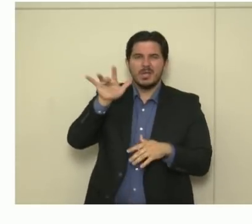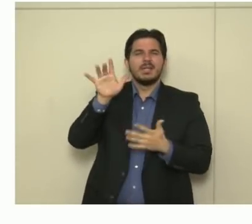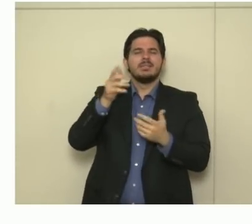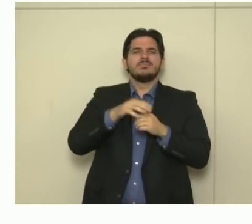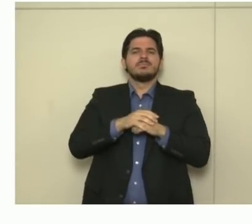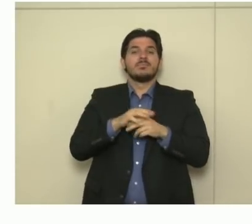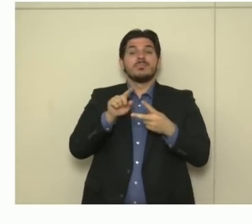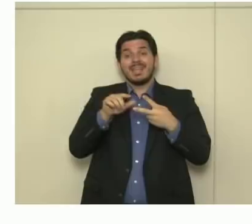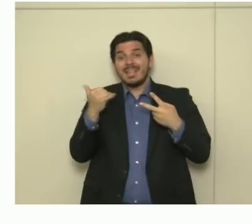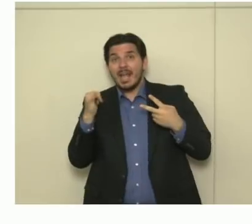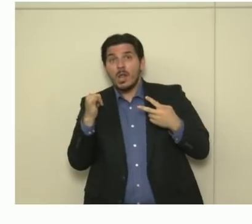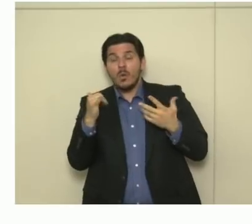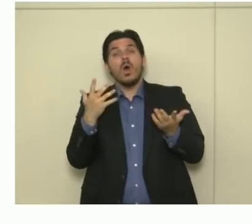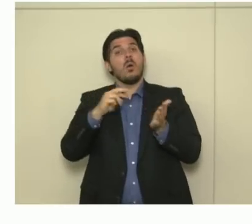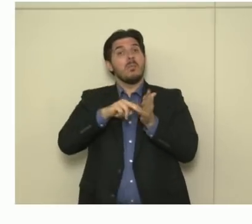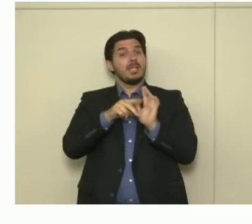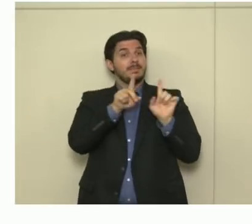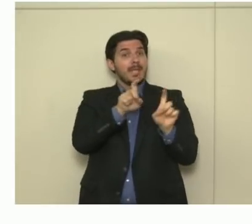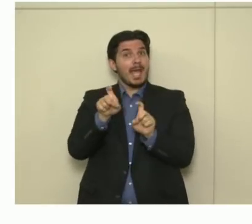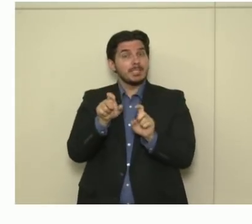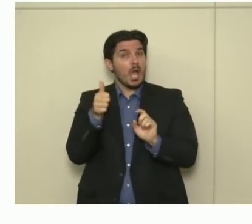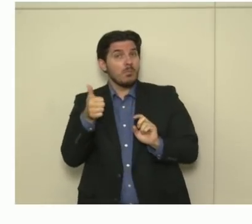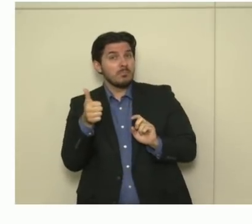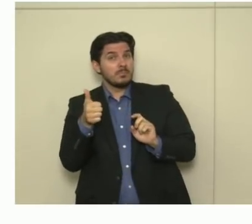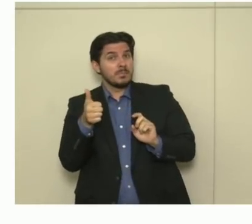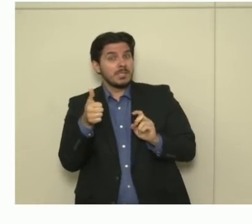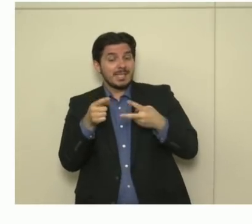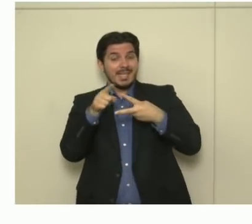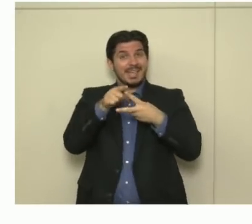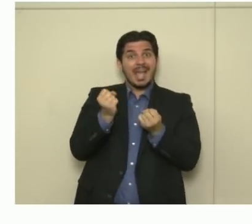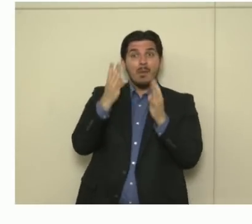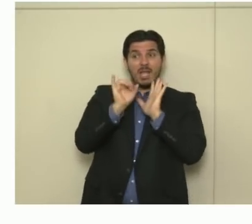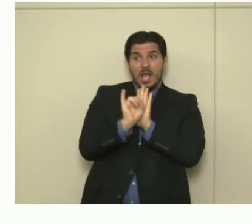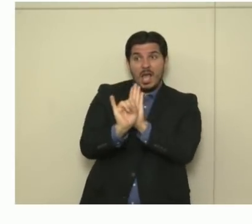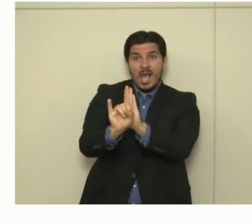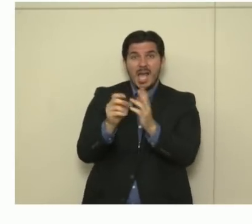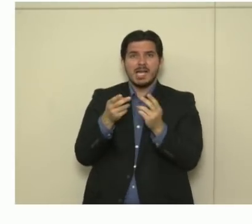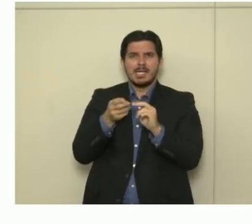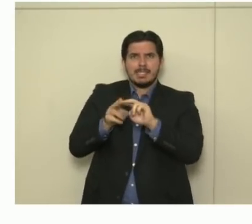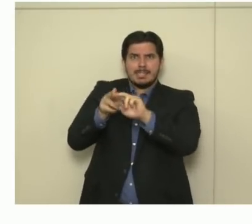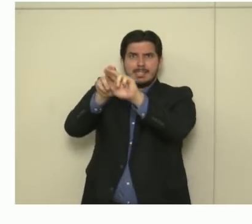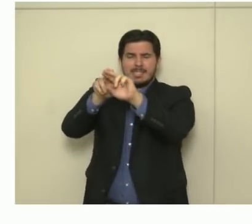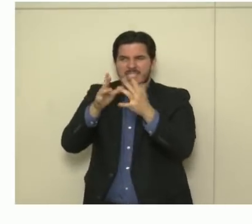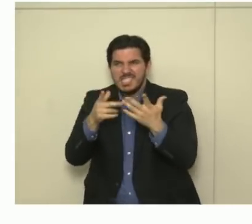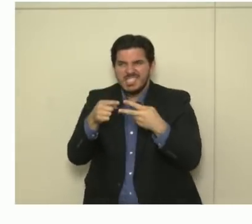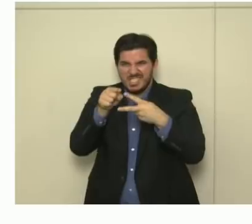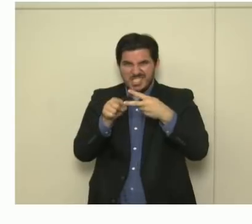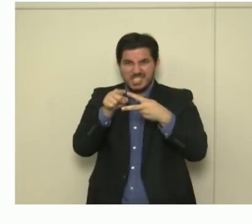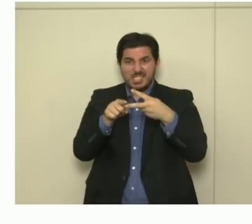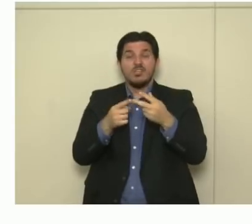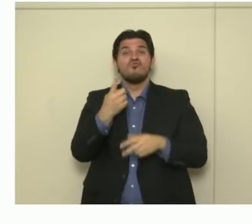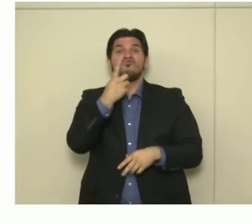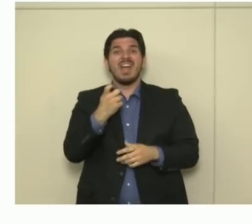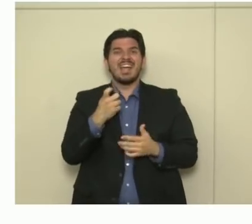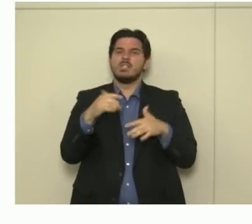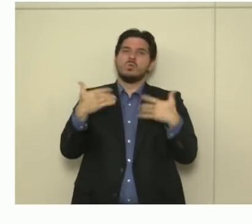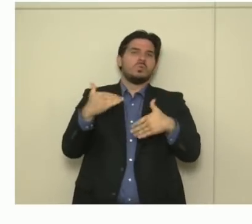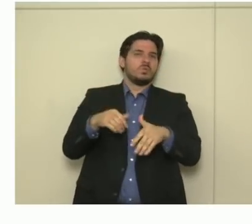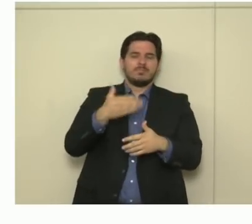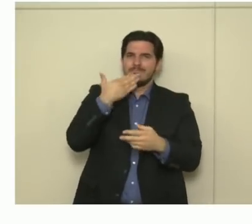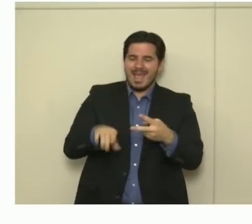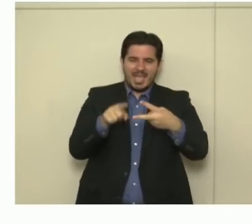Yellow, good test positivity rate, but rising or higher case count. And red is where you're not doing well in both. And so right now,